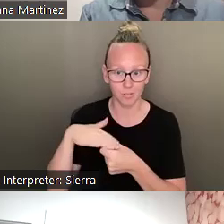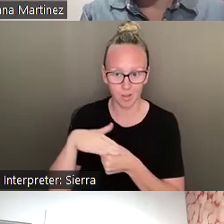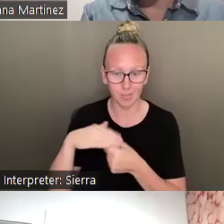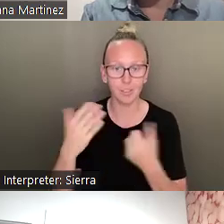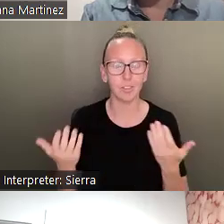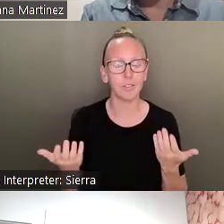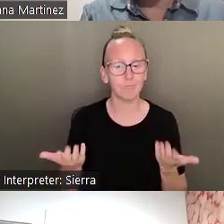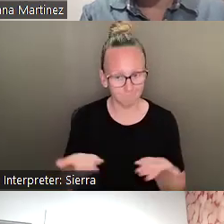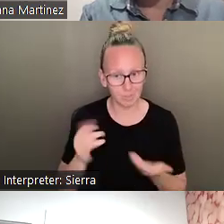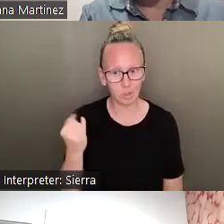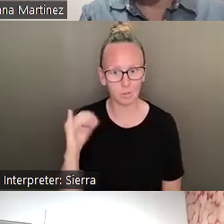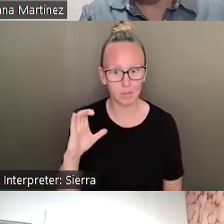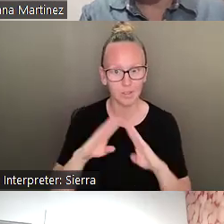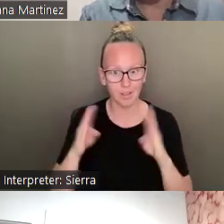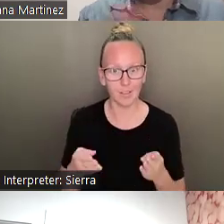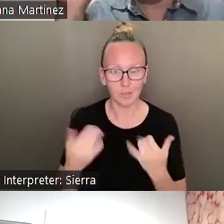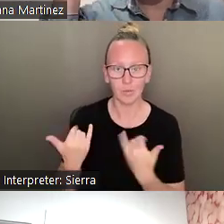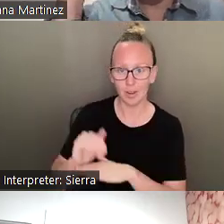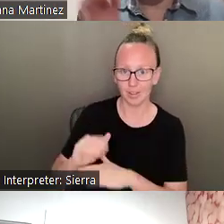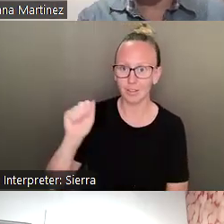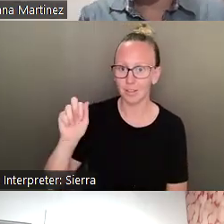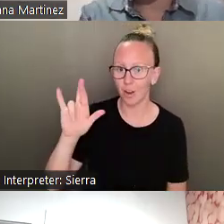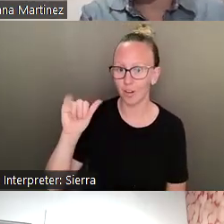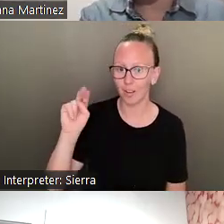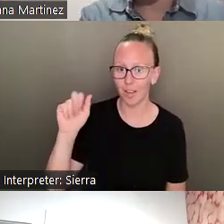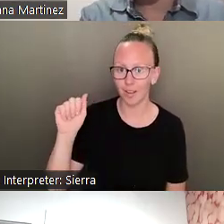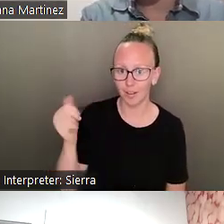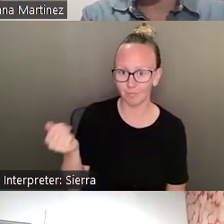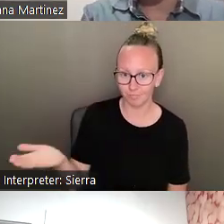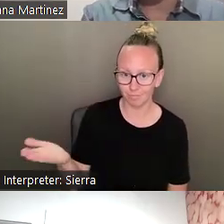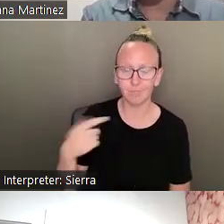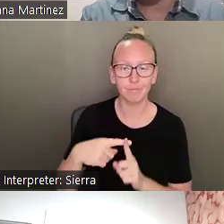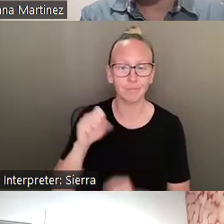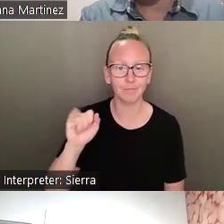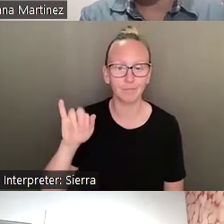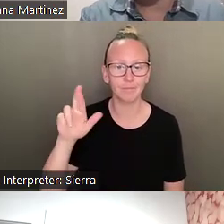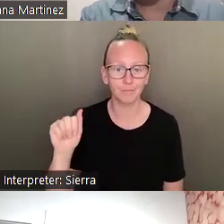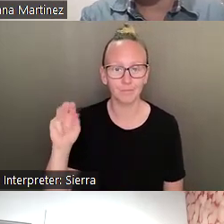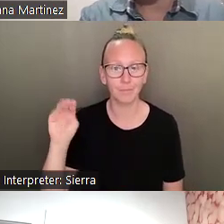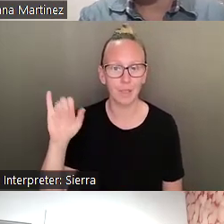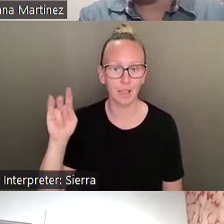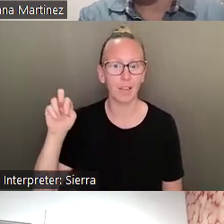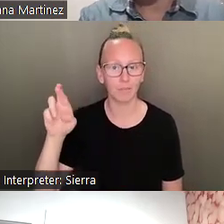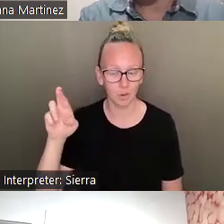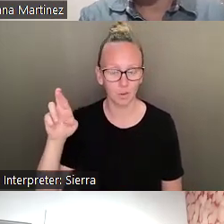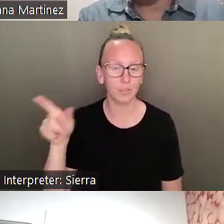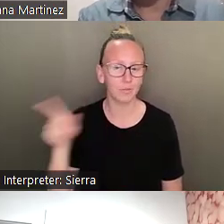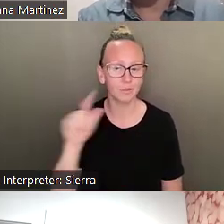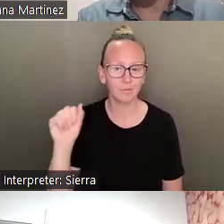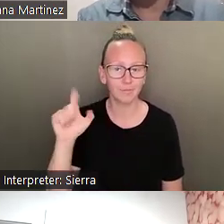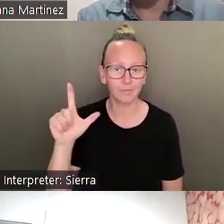tonight we have Ariana next to me and Sierra McCliver, who will be providing